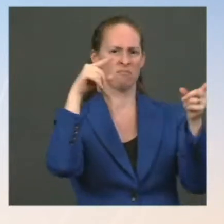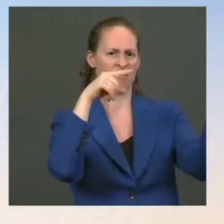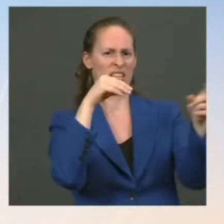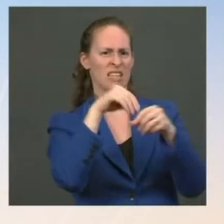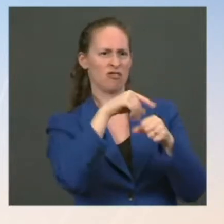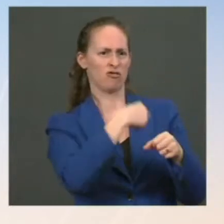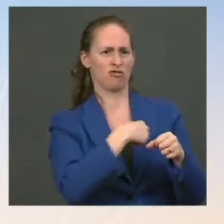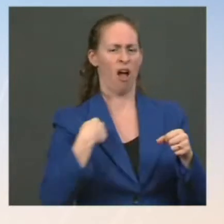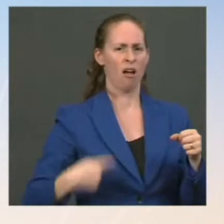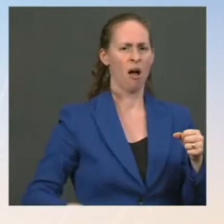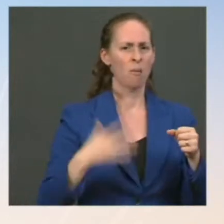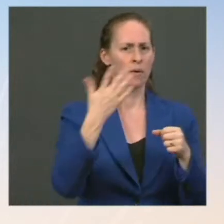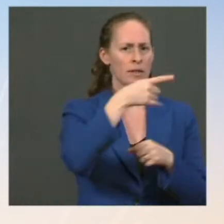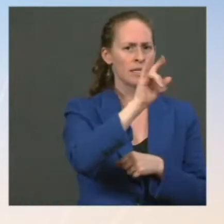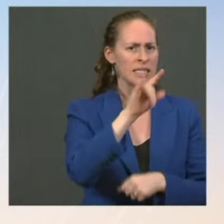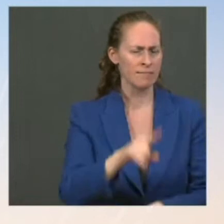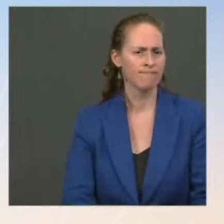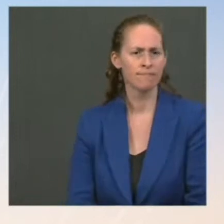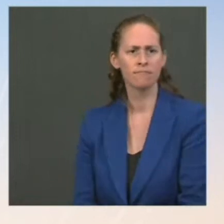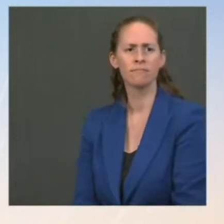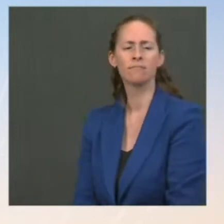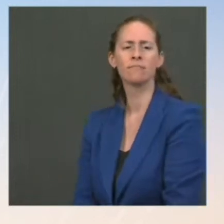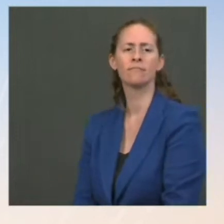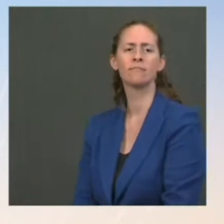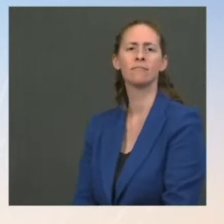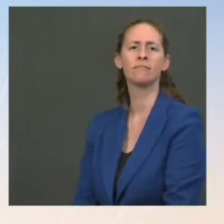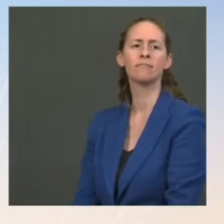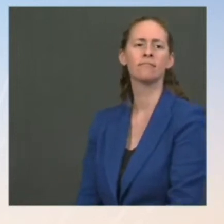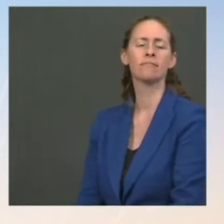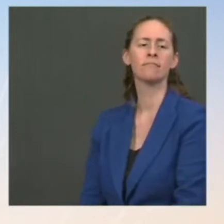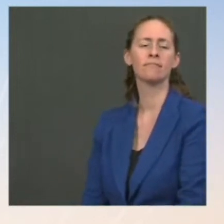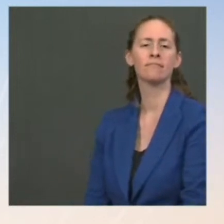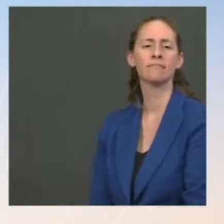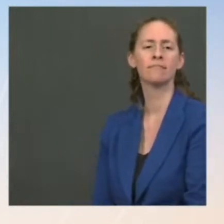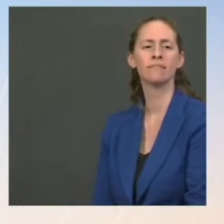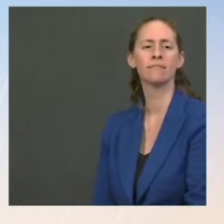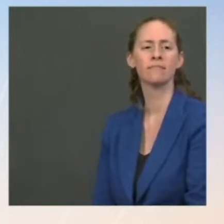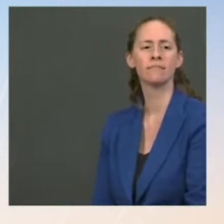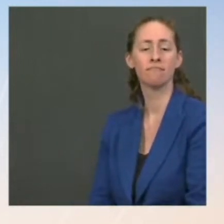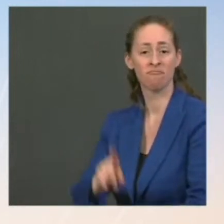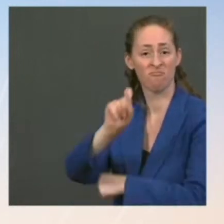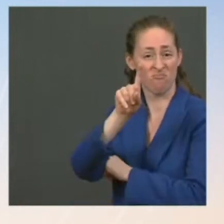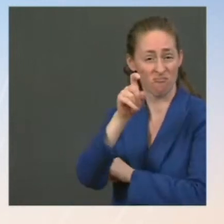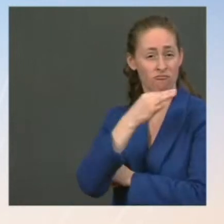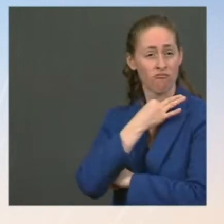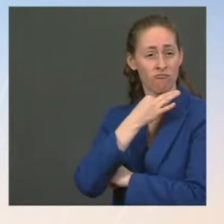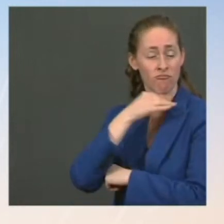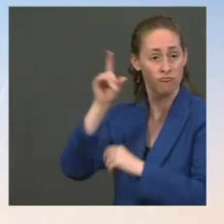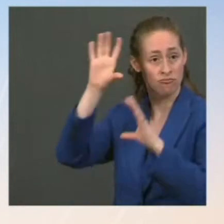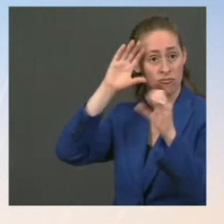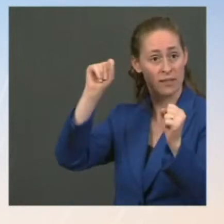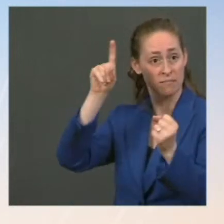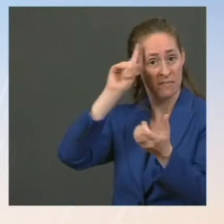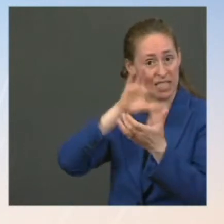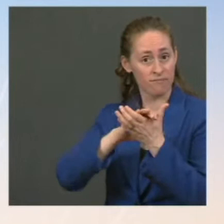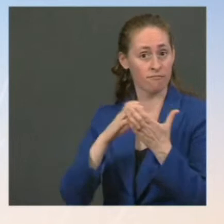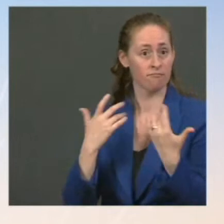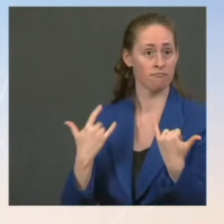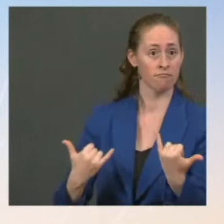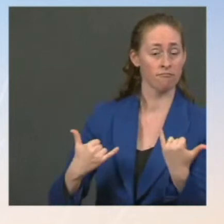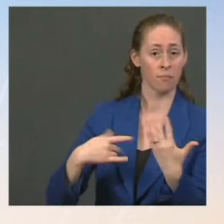to get something a little bit different, which is, does the president believe that the initiatives you have underway that contain